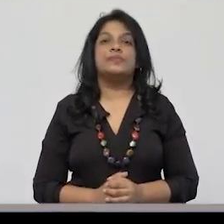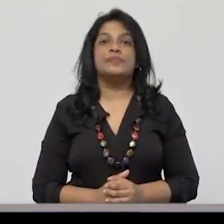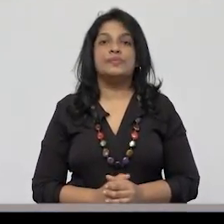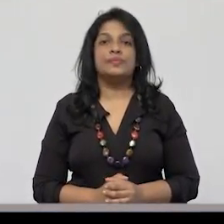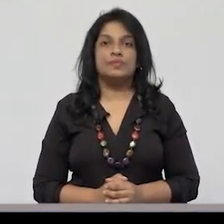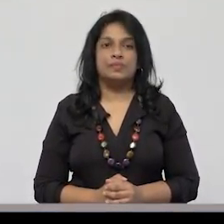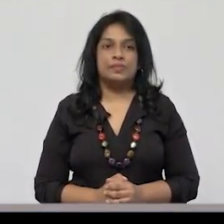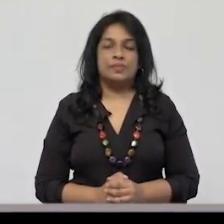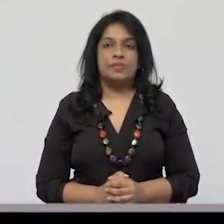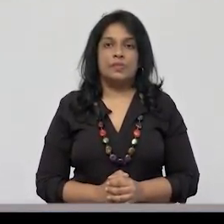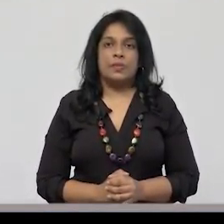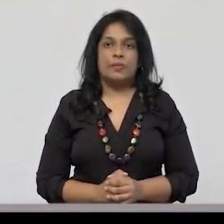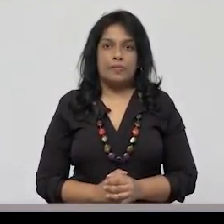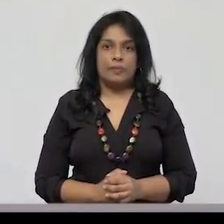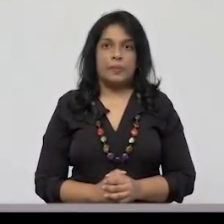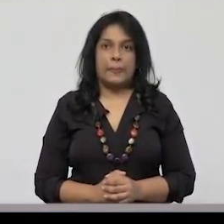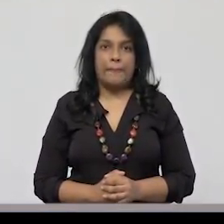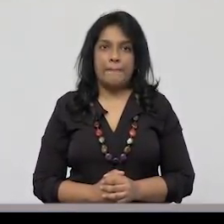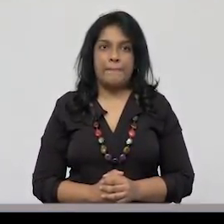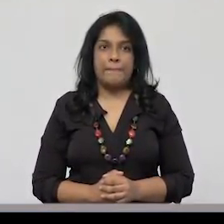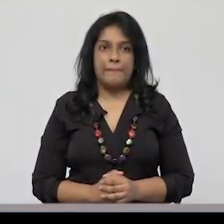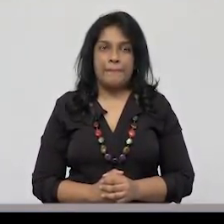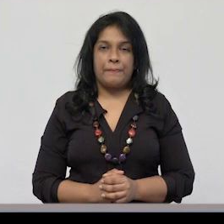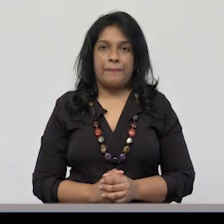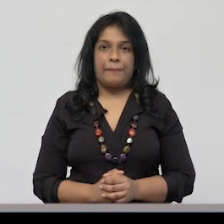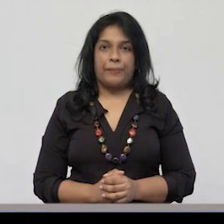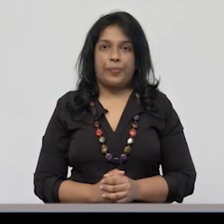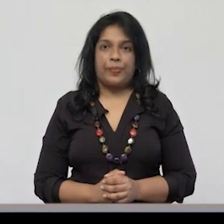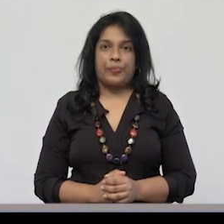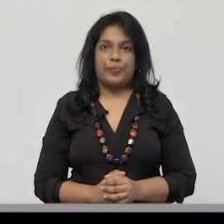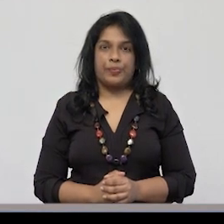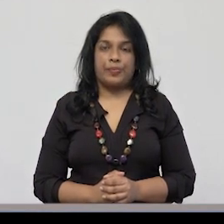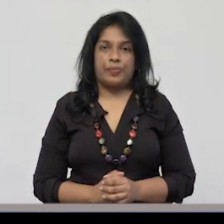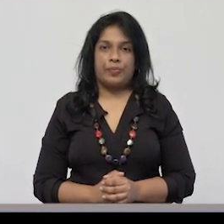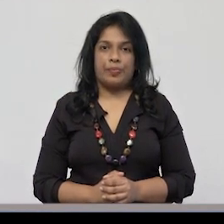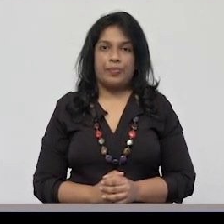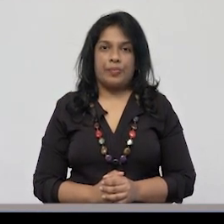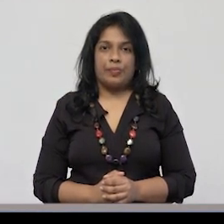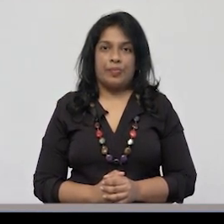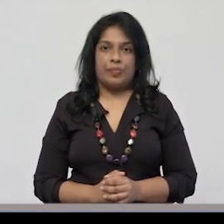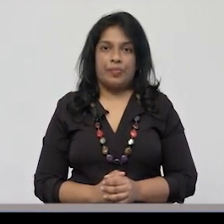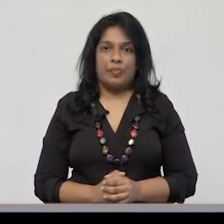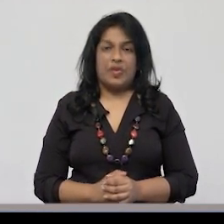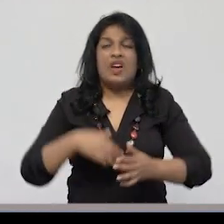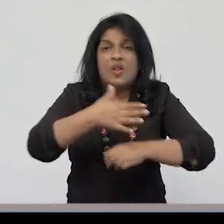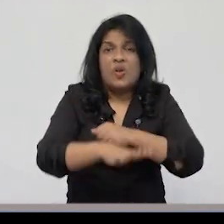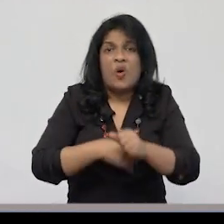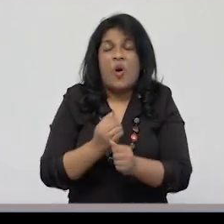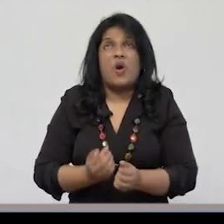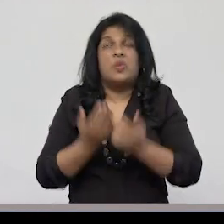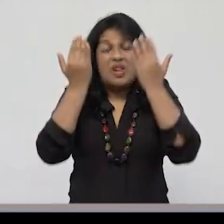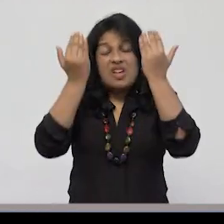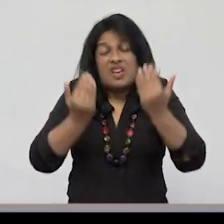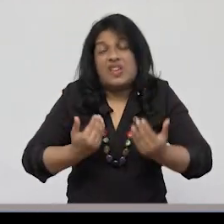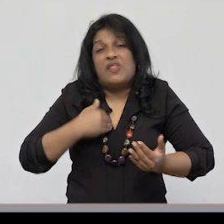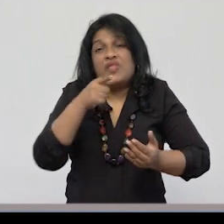getting wisdom. This is about having rest. Walking in peace, in confidence.